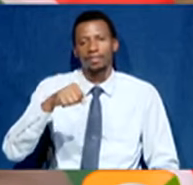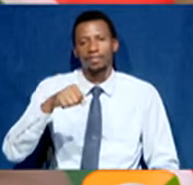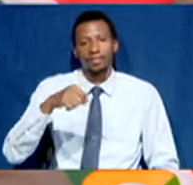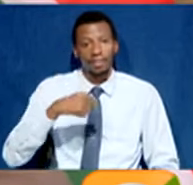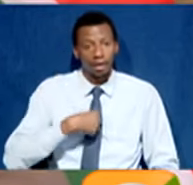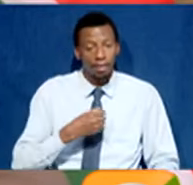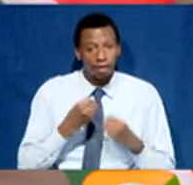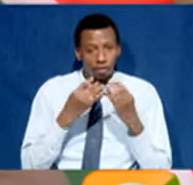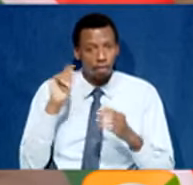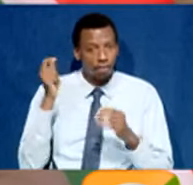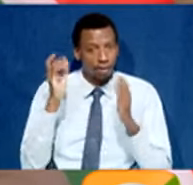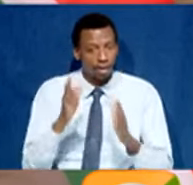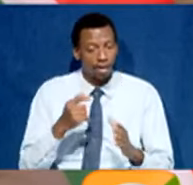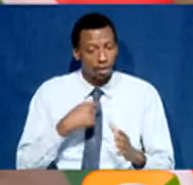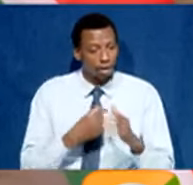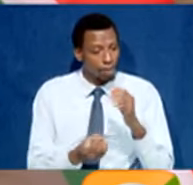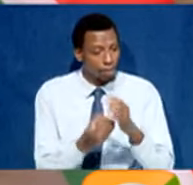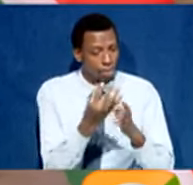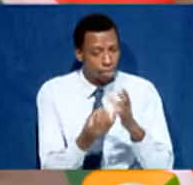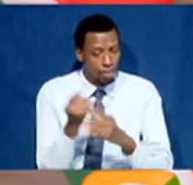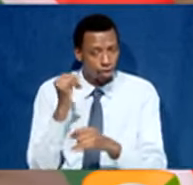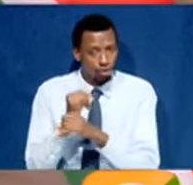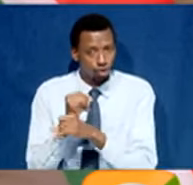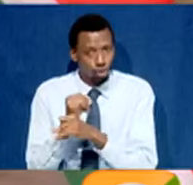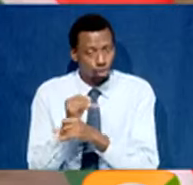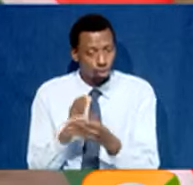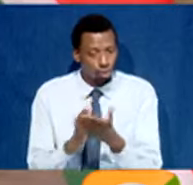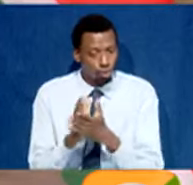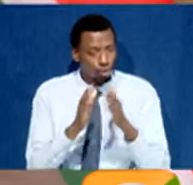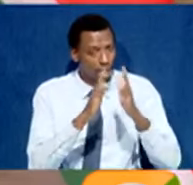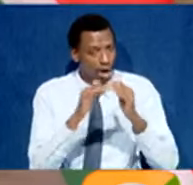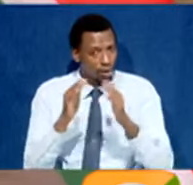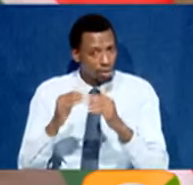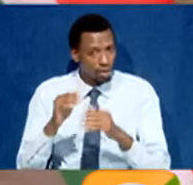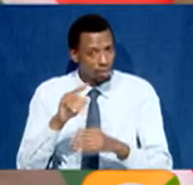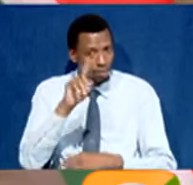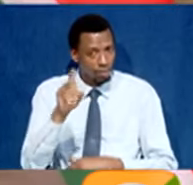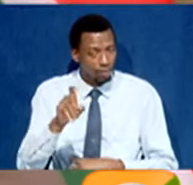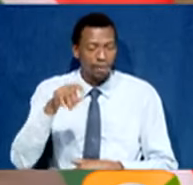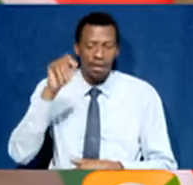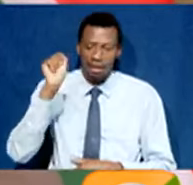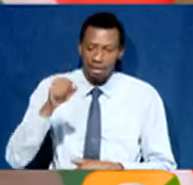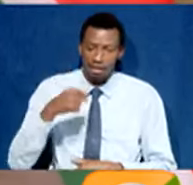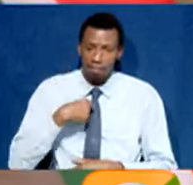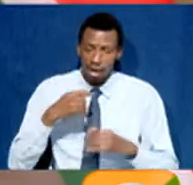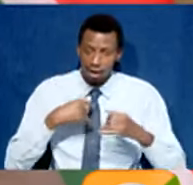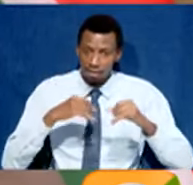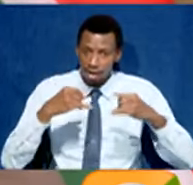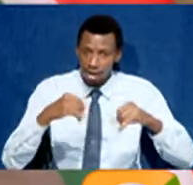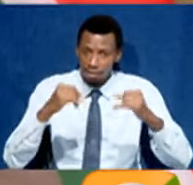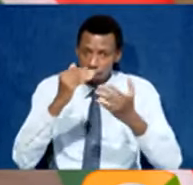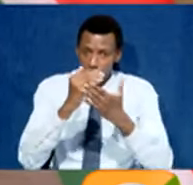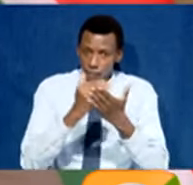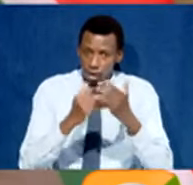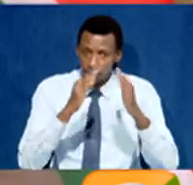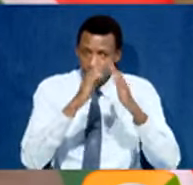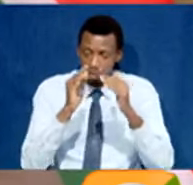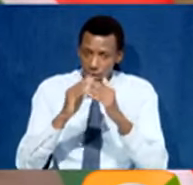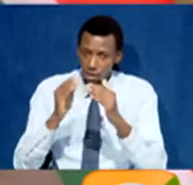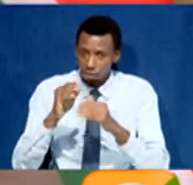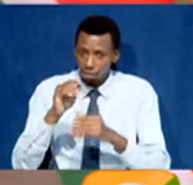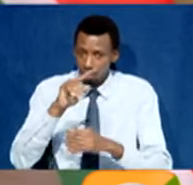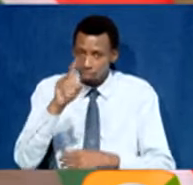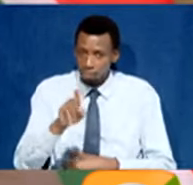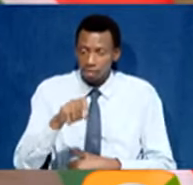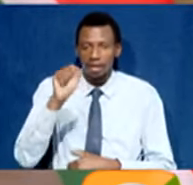Did I tell them we will create jobs using housing? Yes. Have I implemented the program on housing? Yes. Have I created jobs